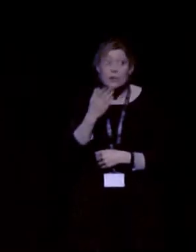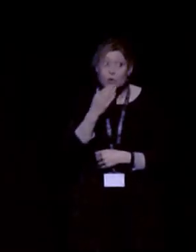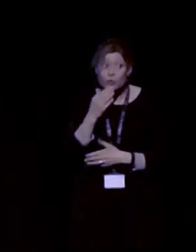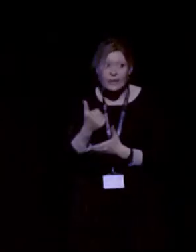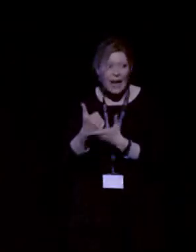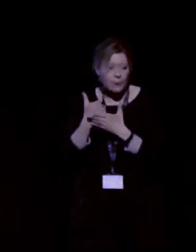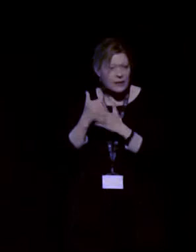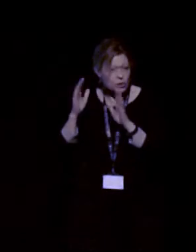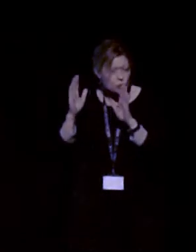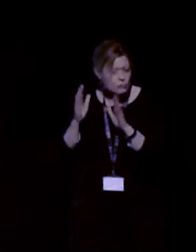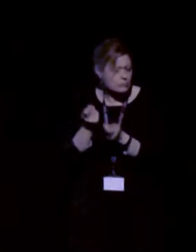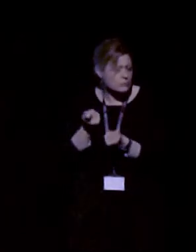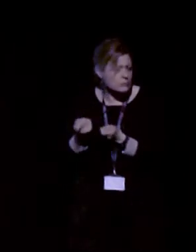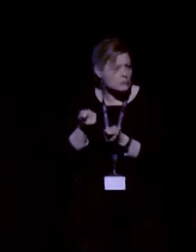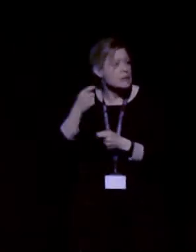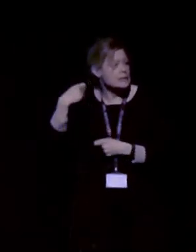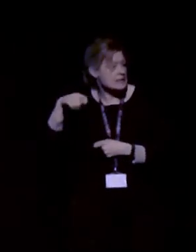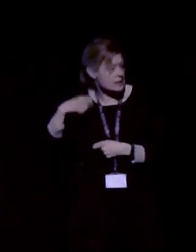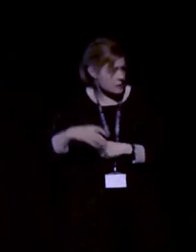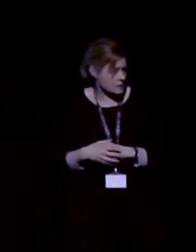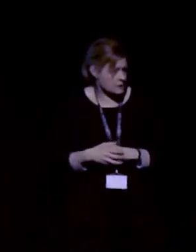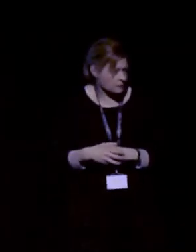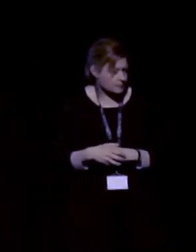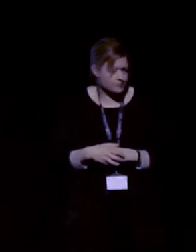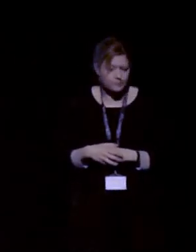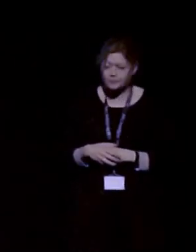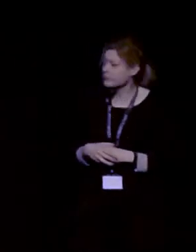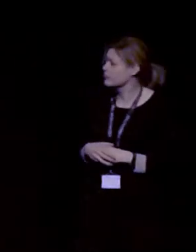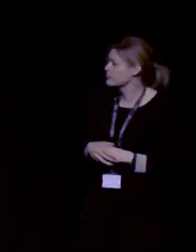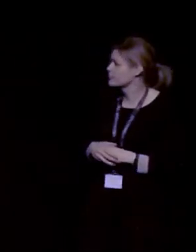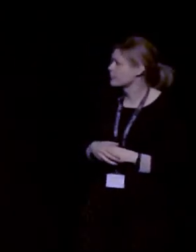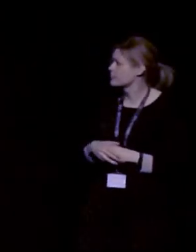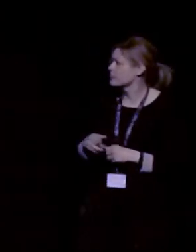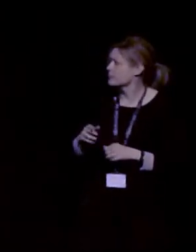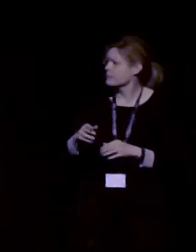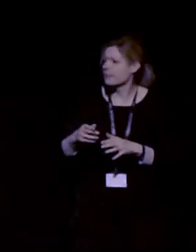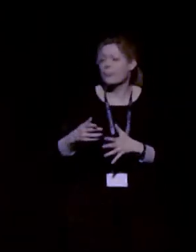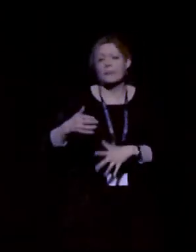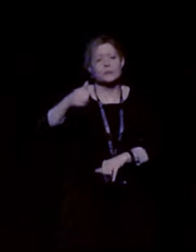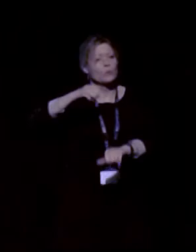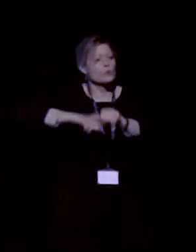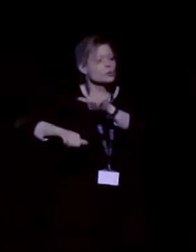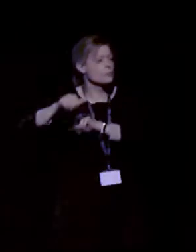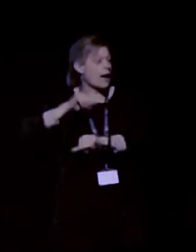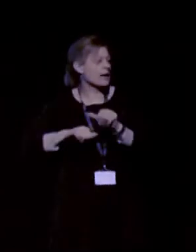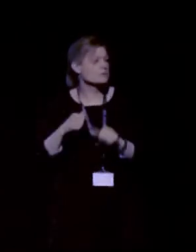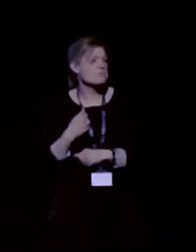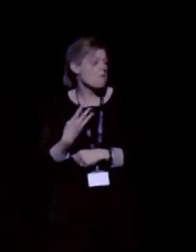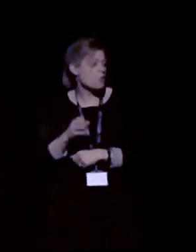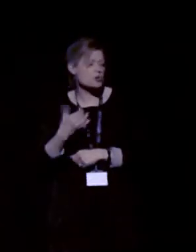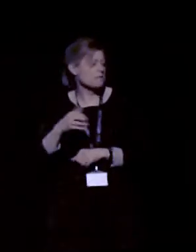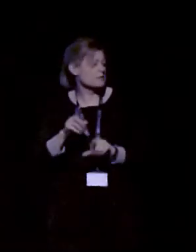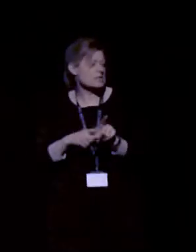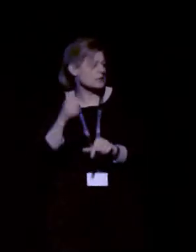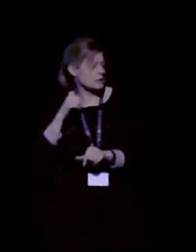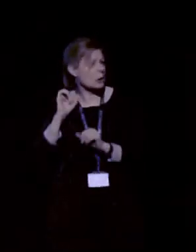tinnitus. Now, I want to just go back a bit to the way people thought about this maybe 40 or 50 years